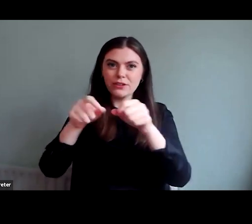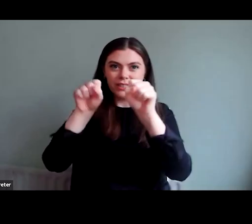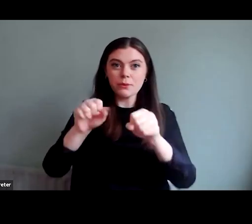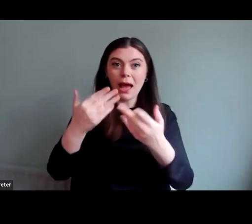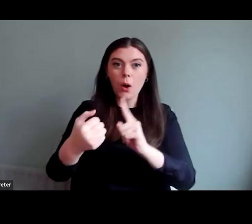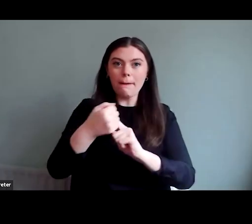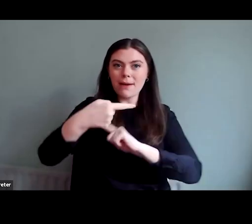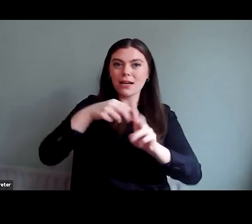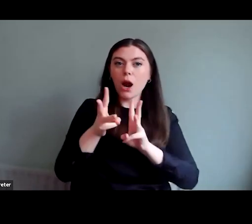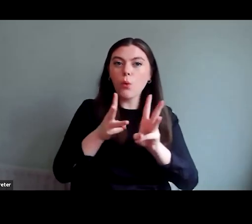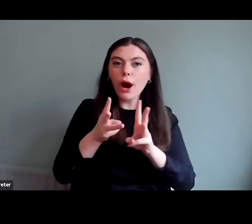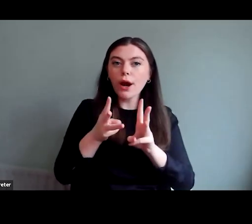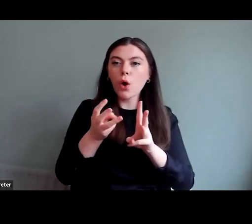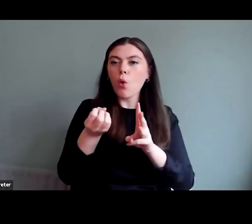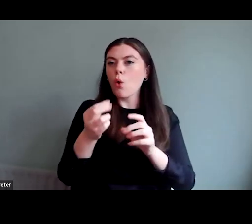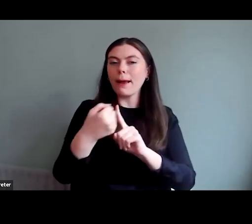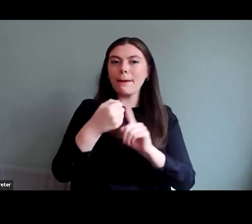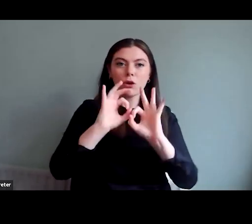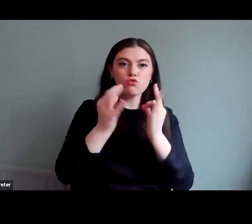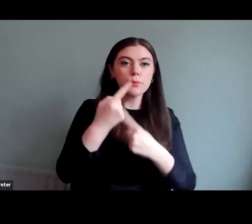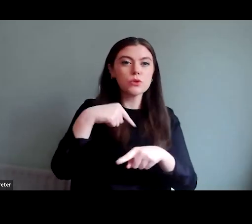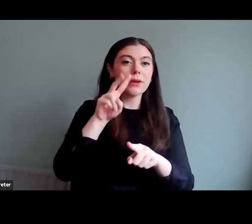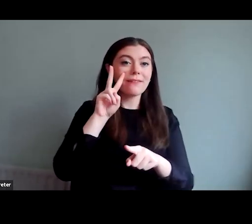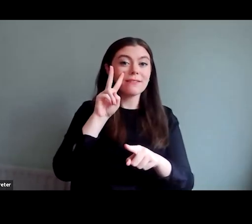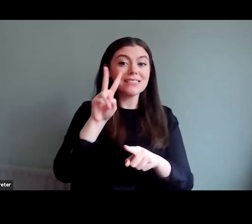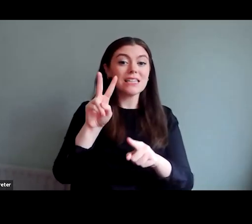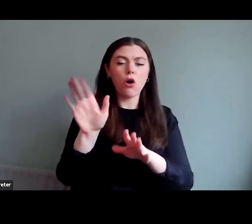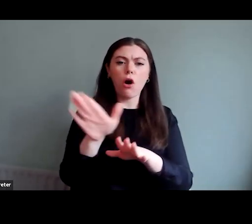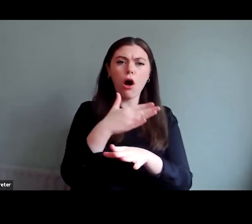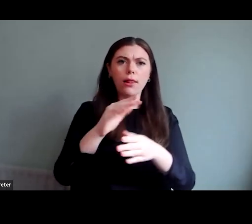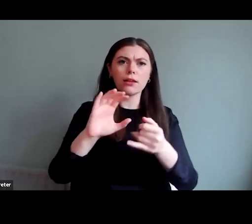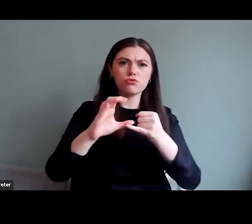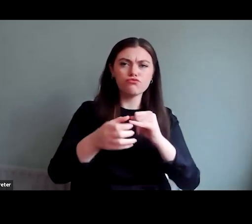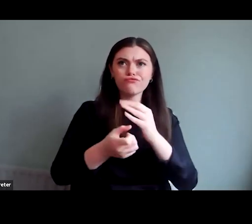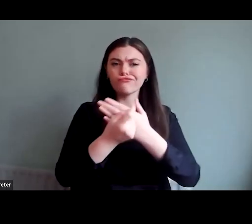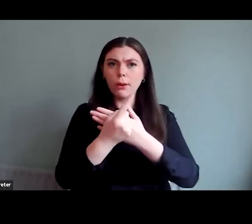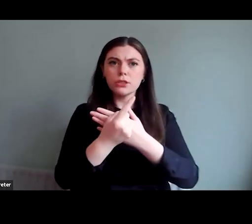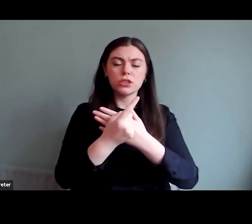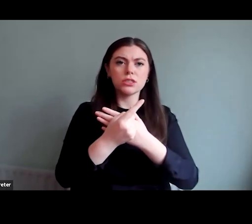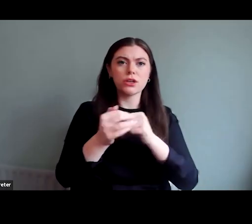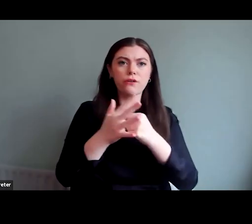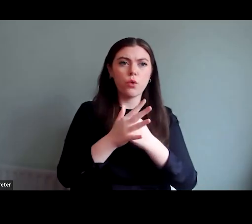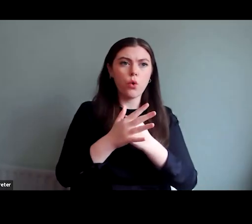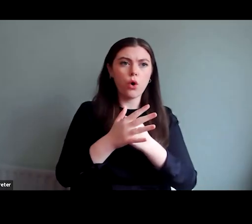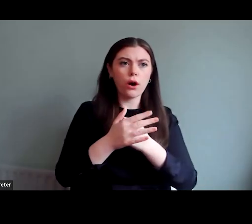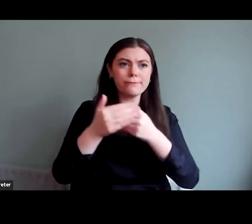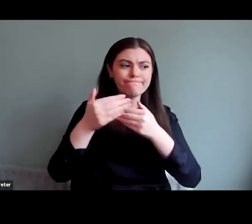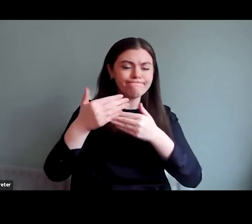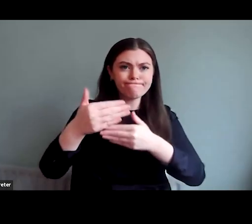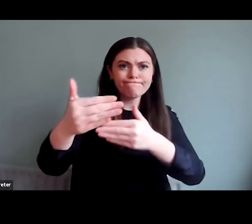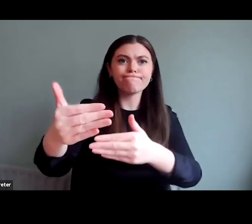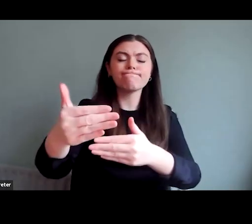just looked at all the various options, short, medium, and long term. And then staff were presented with various options to be able to vote on